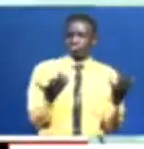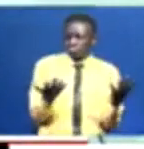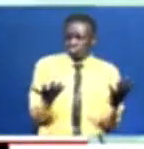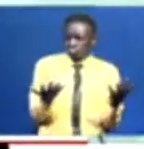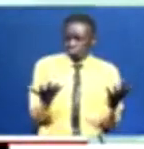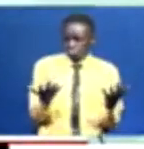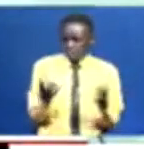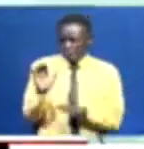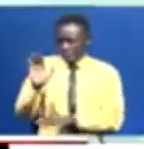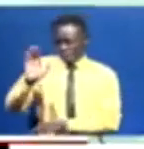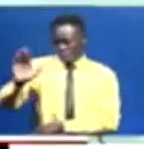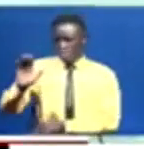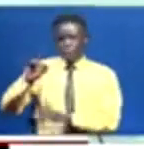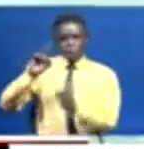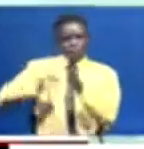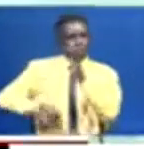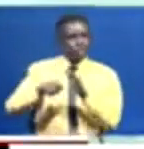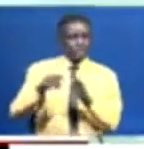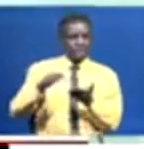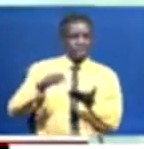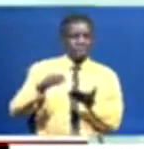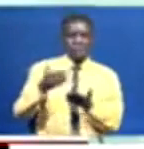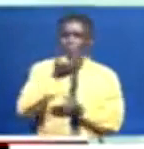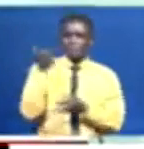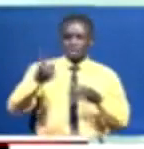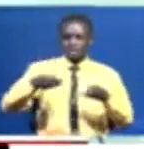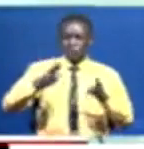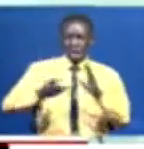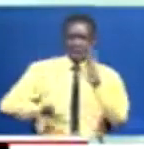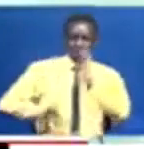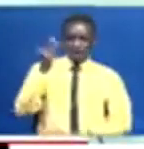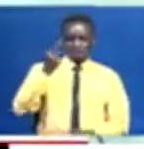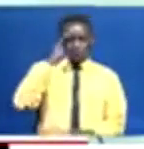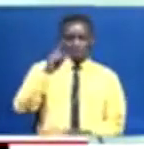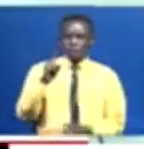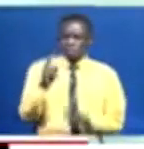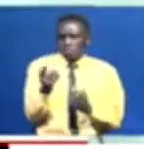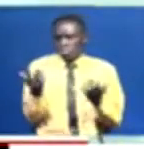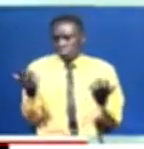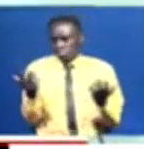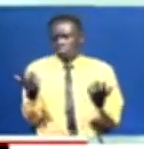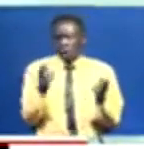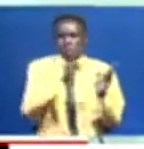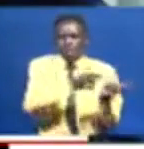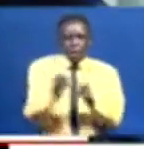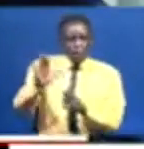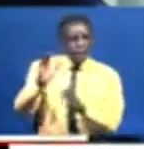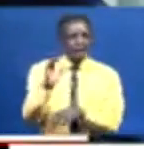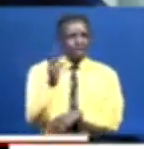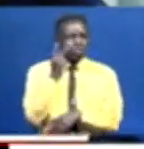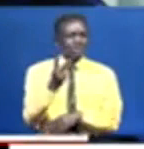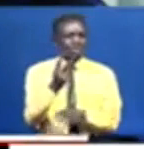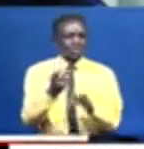what is the most popular form of cyber threat that we are dealing within our local space? I would